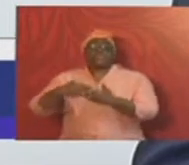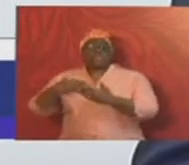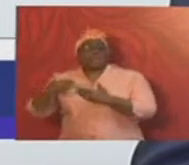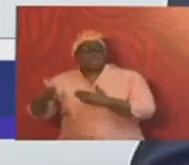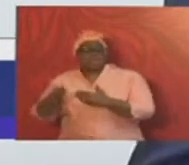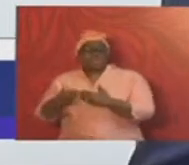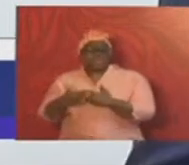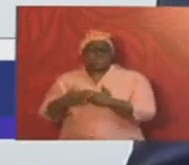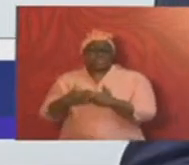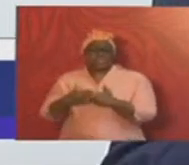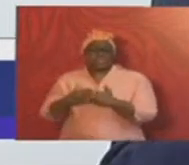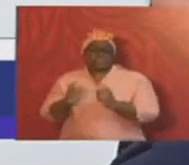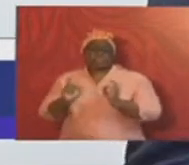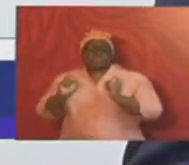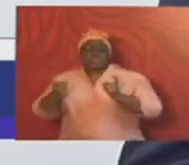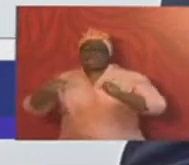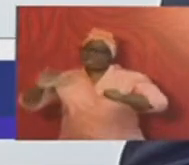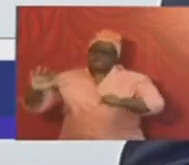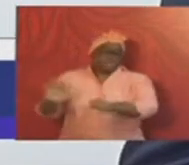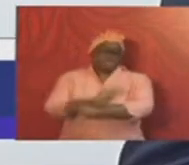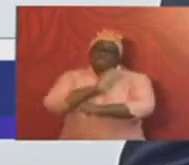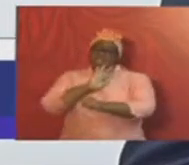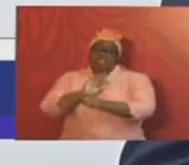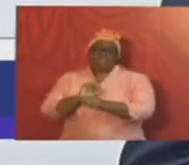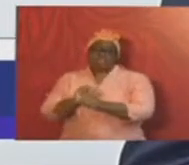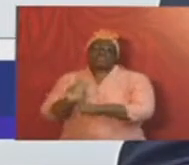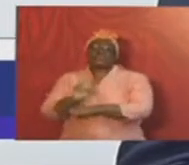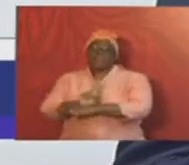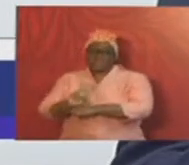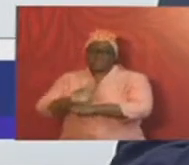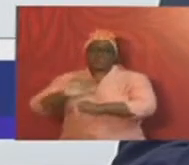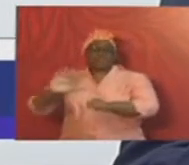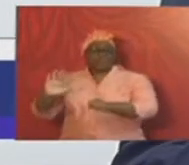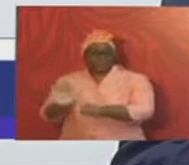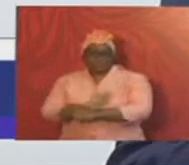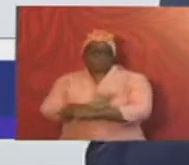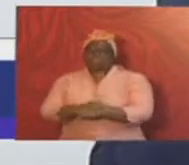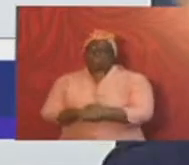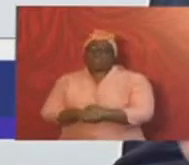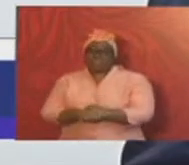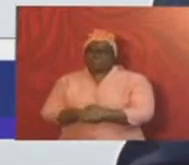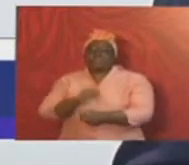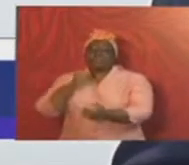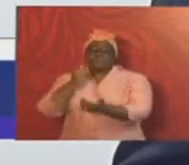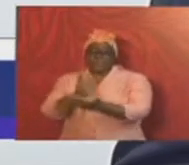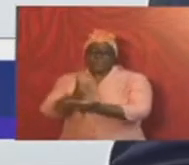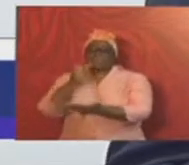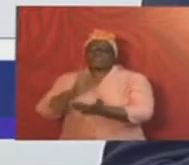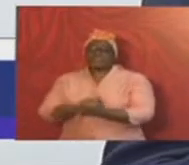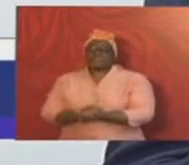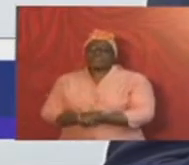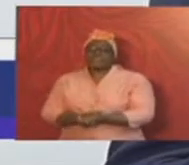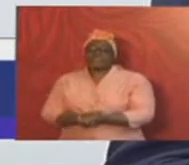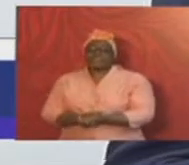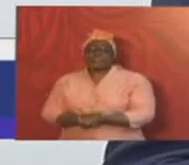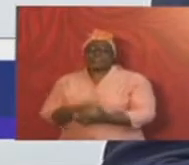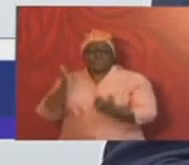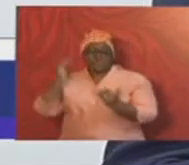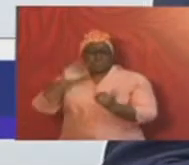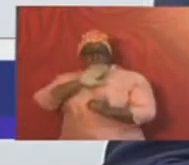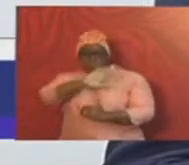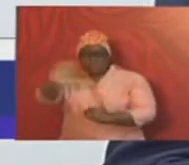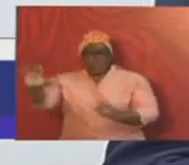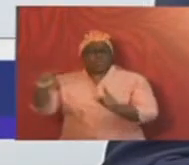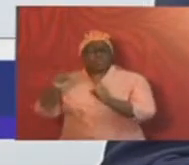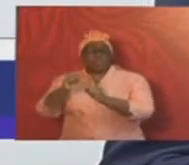that puts the conversation in a proper context. I hope the adjective of experimental is one that